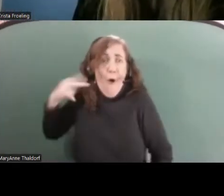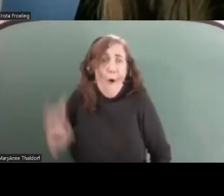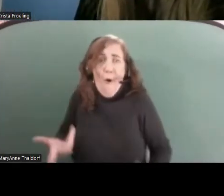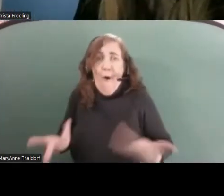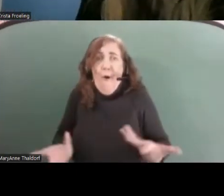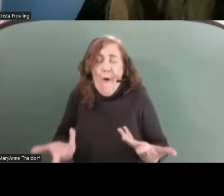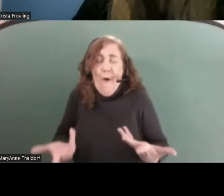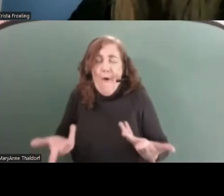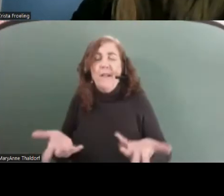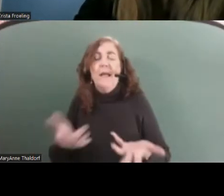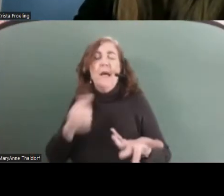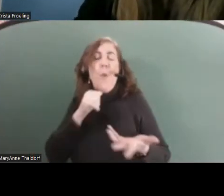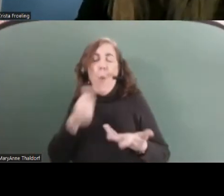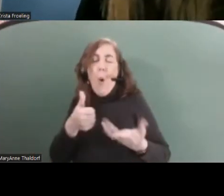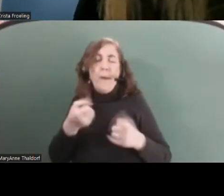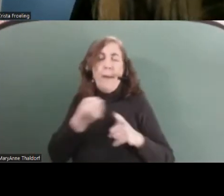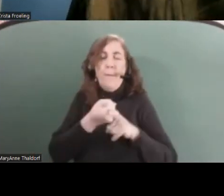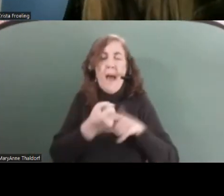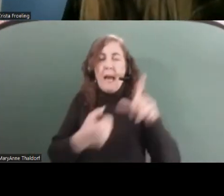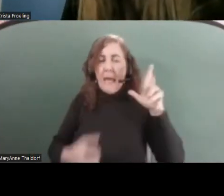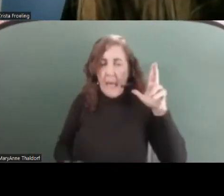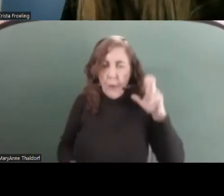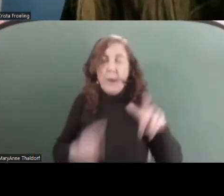the way you hear.